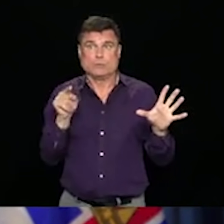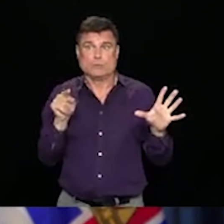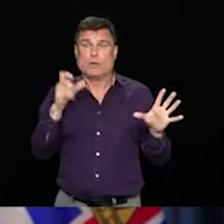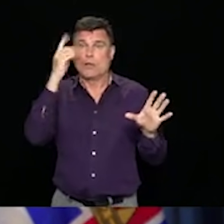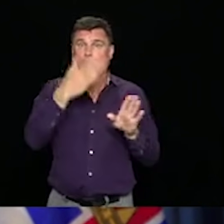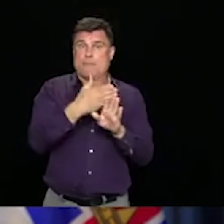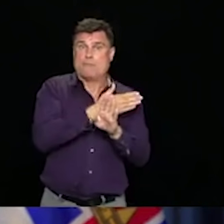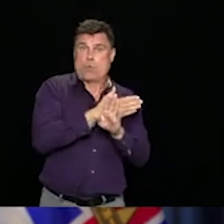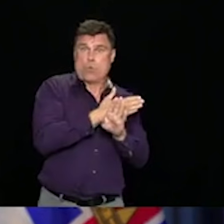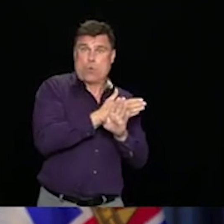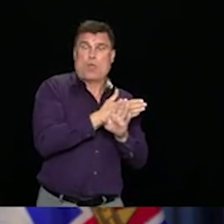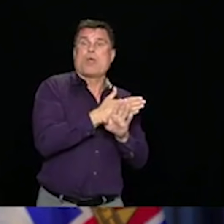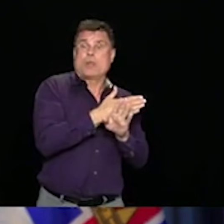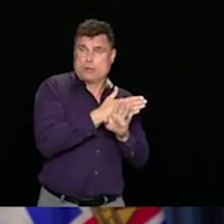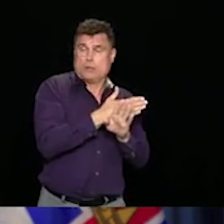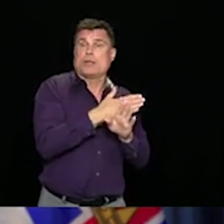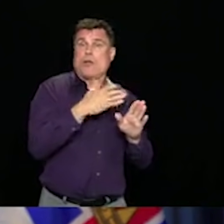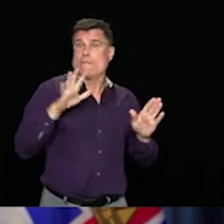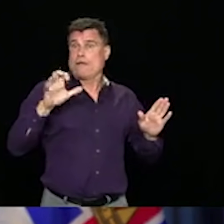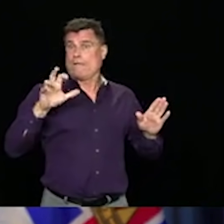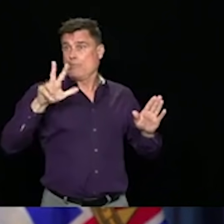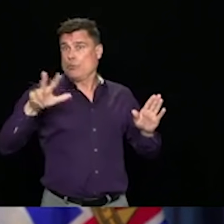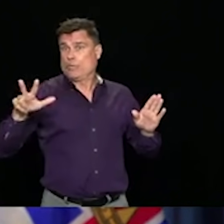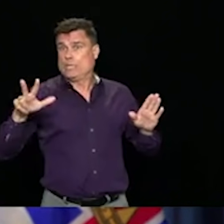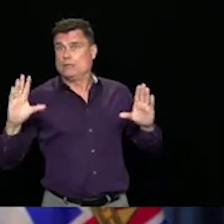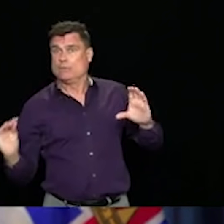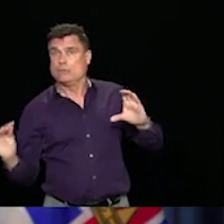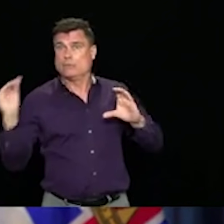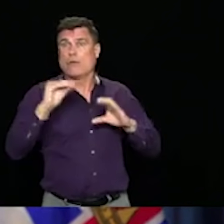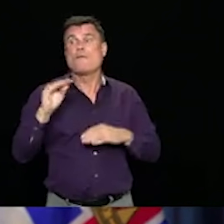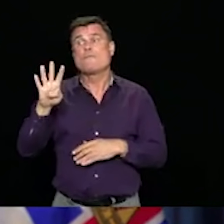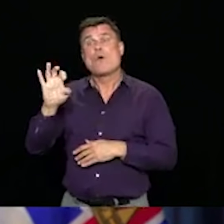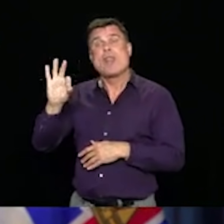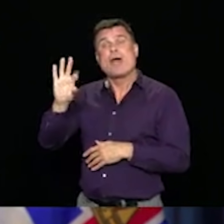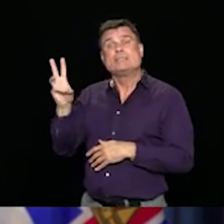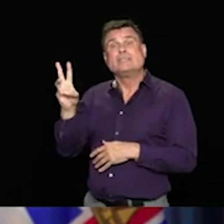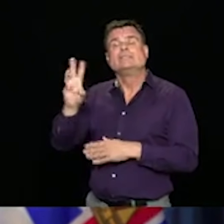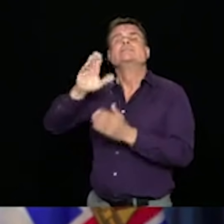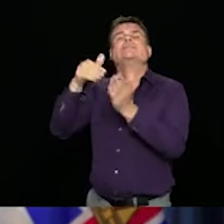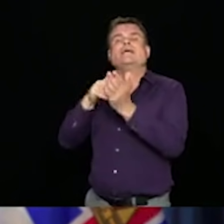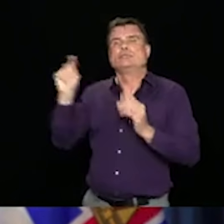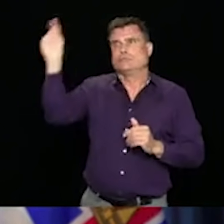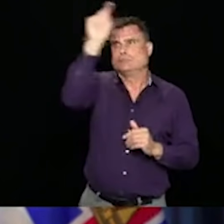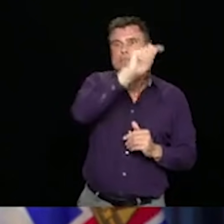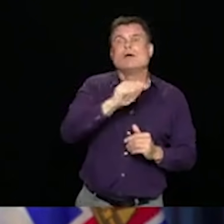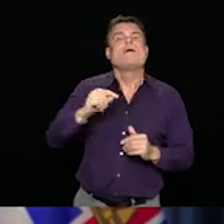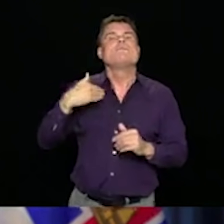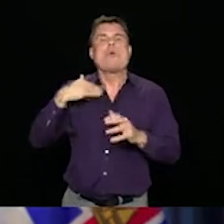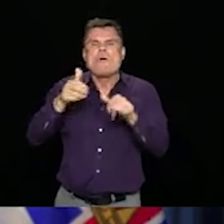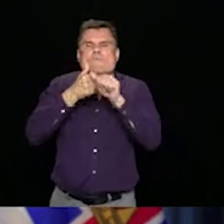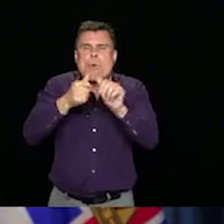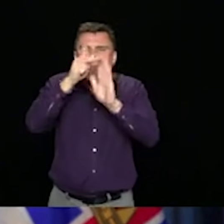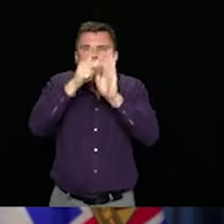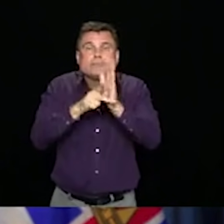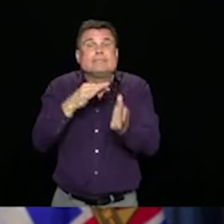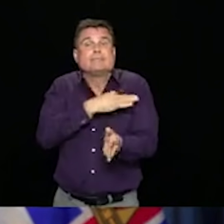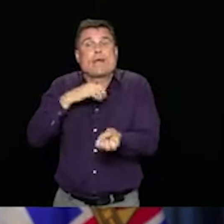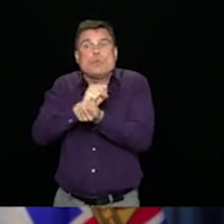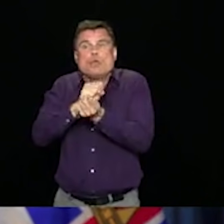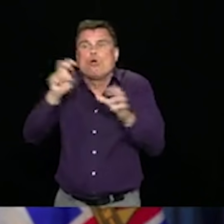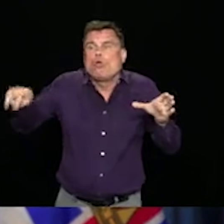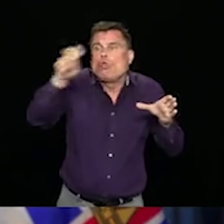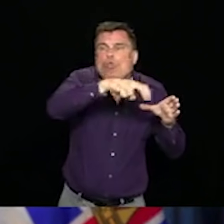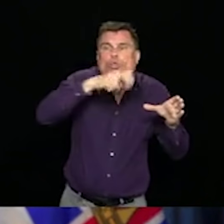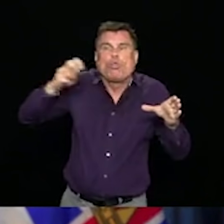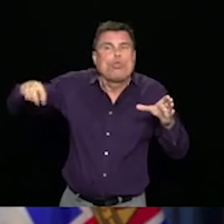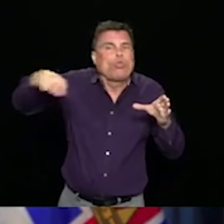Here's where we stand now. Of the 533 facilities, 497, essentially the same as last week, have completed their single